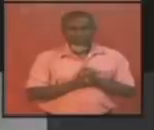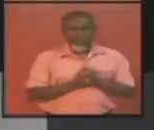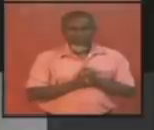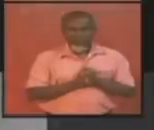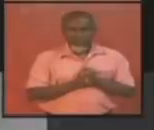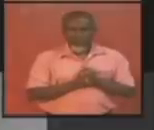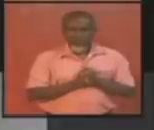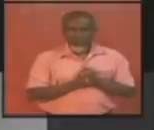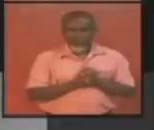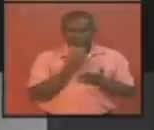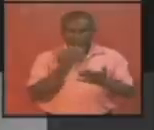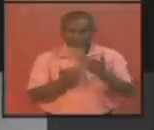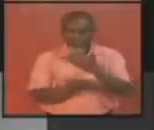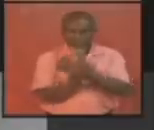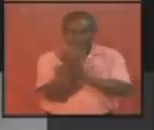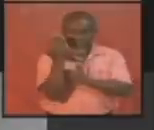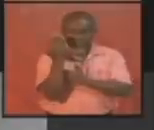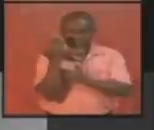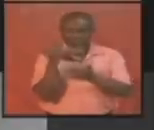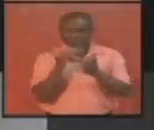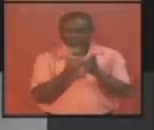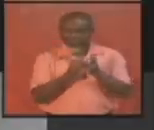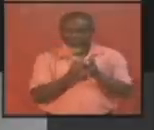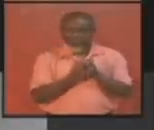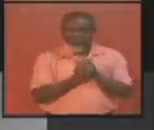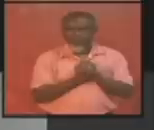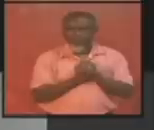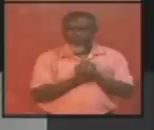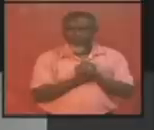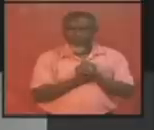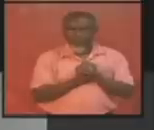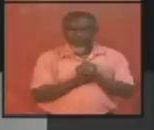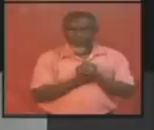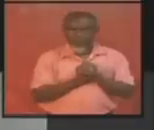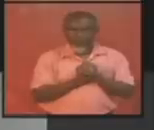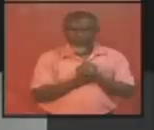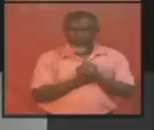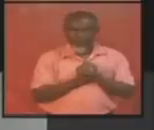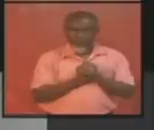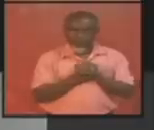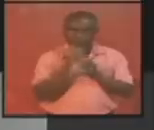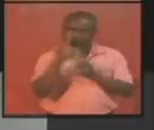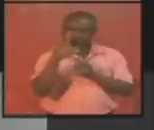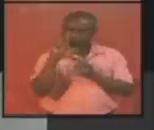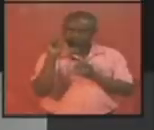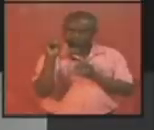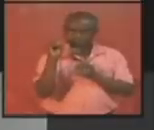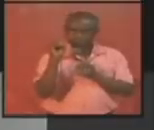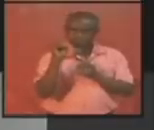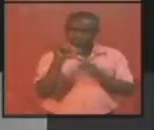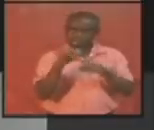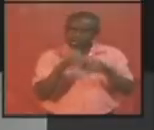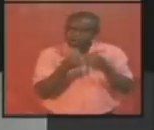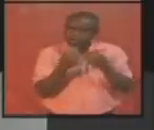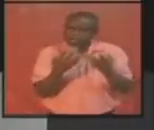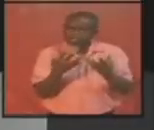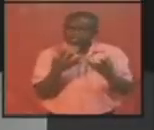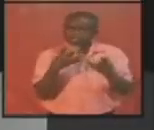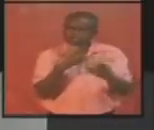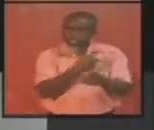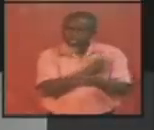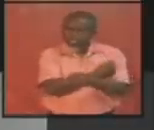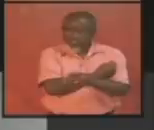Good morning again. My question is to the CMO. How many of the vaccines that